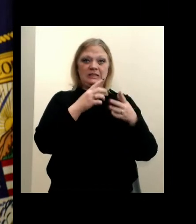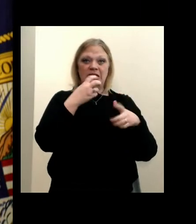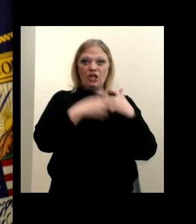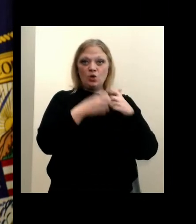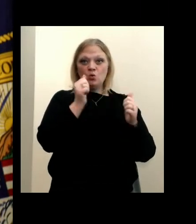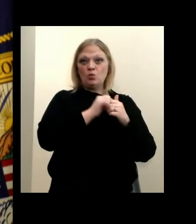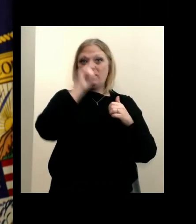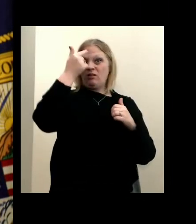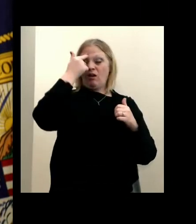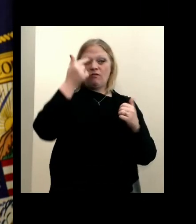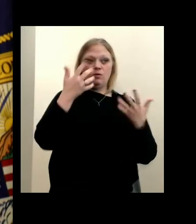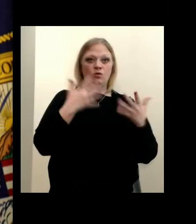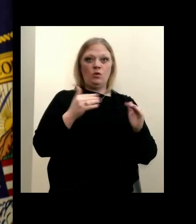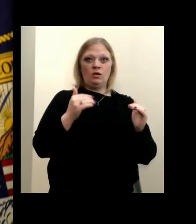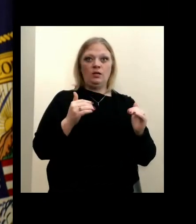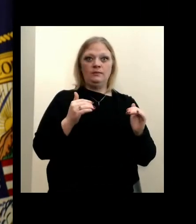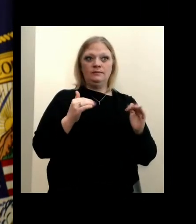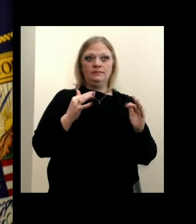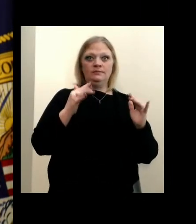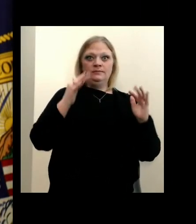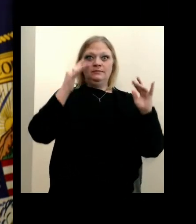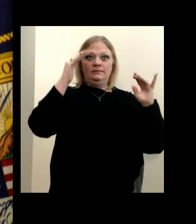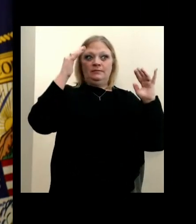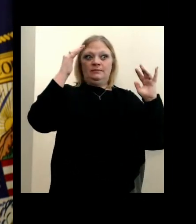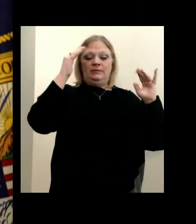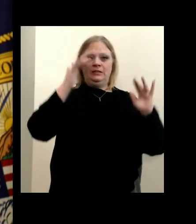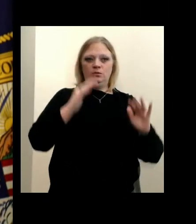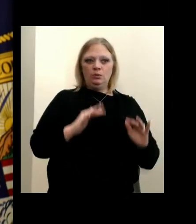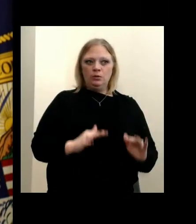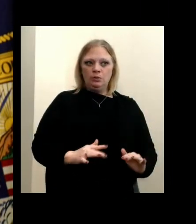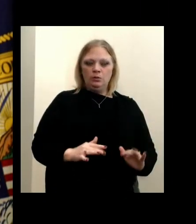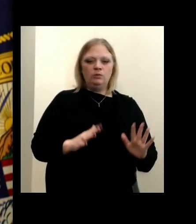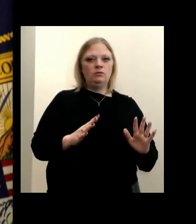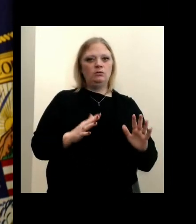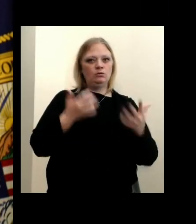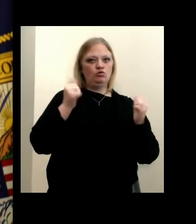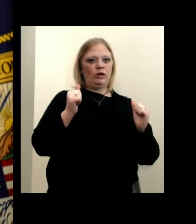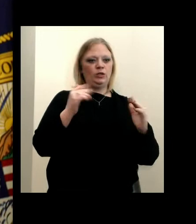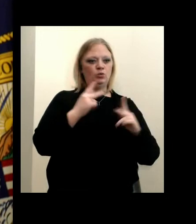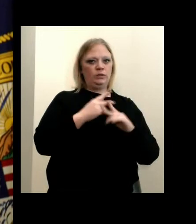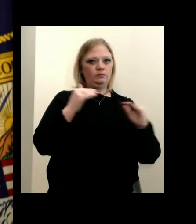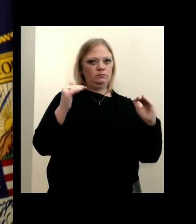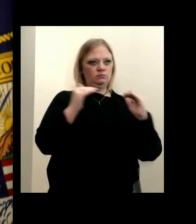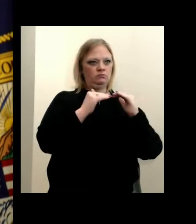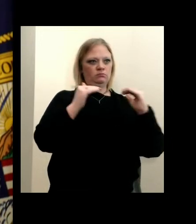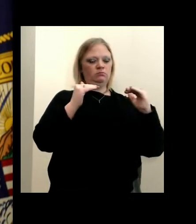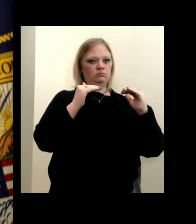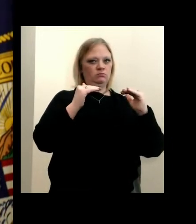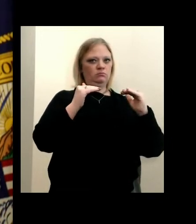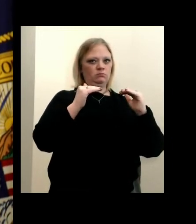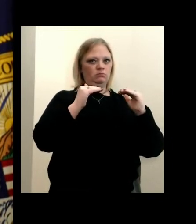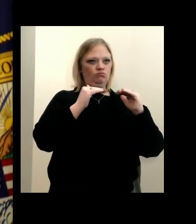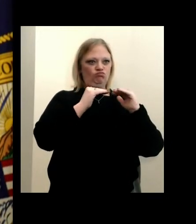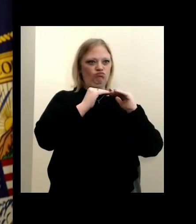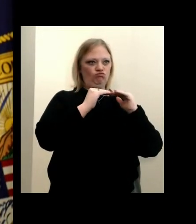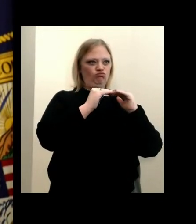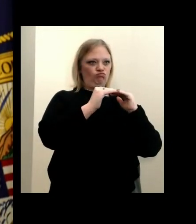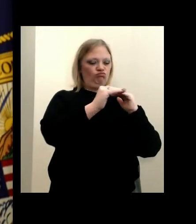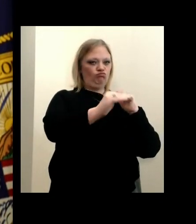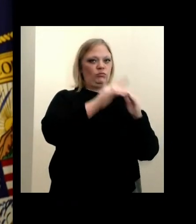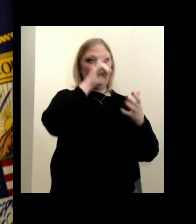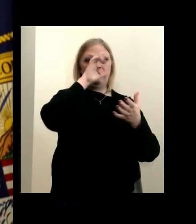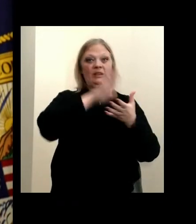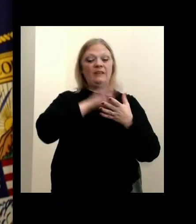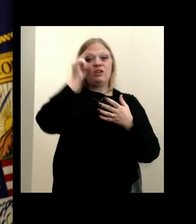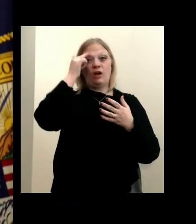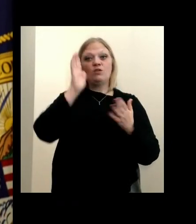want to get too high and you also don't want to get too low. You try to keep an even keel, keep it steady, and I believe the governor will be making a good